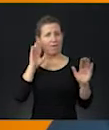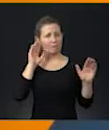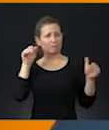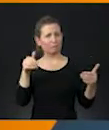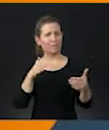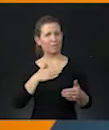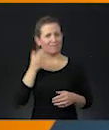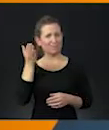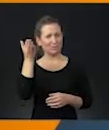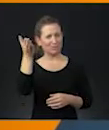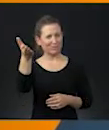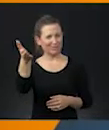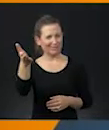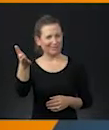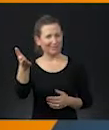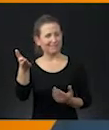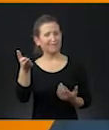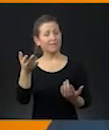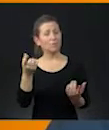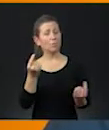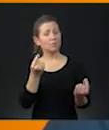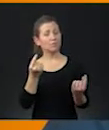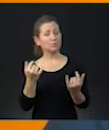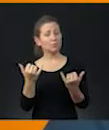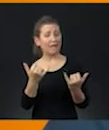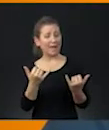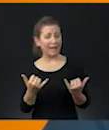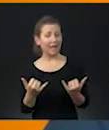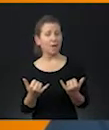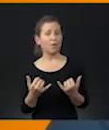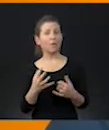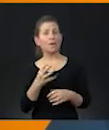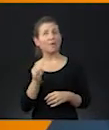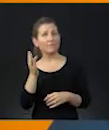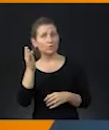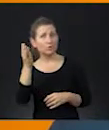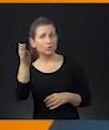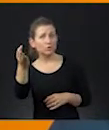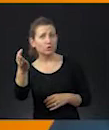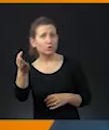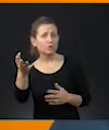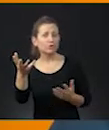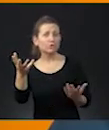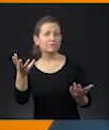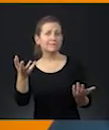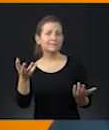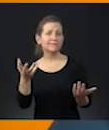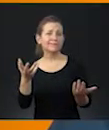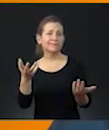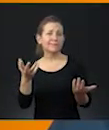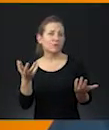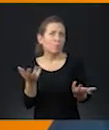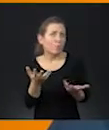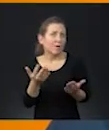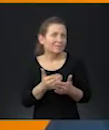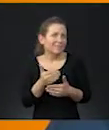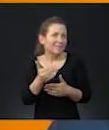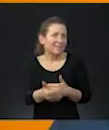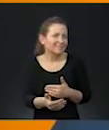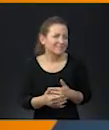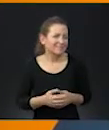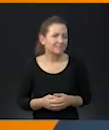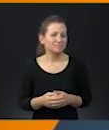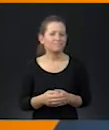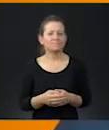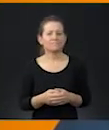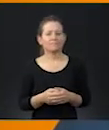and now I'm focused on my future and where I'm going to go now for my future and where my future would be